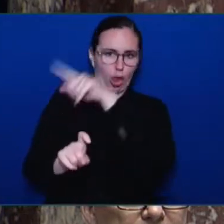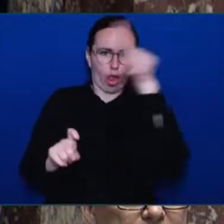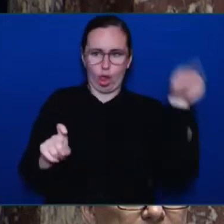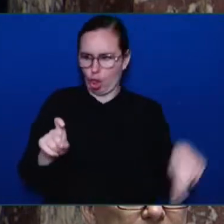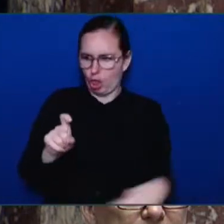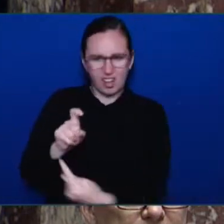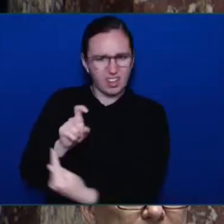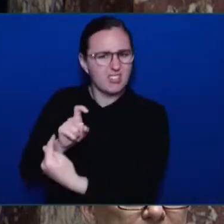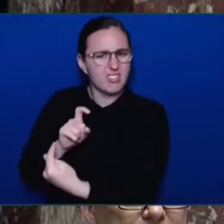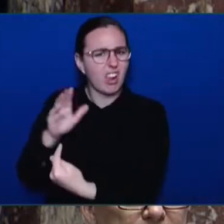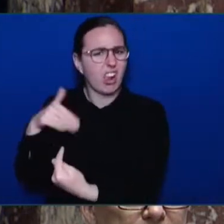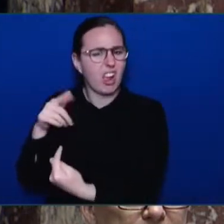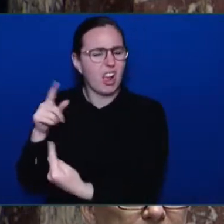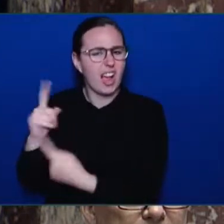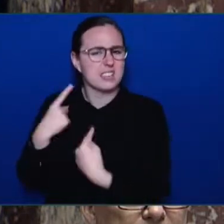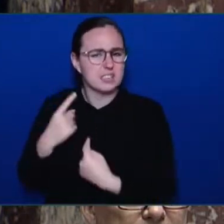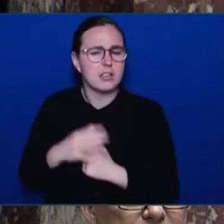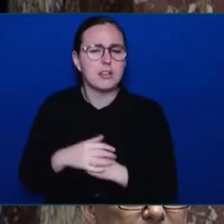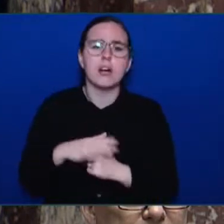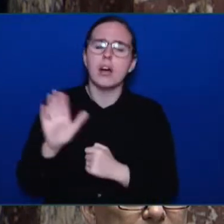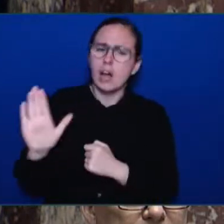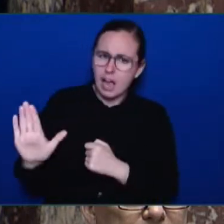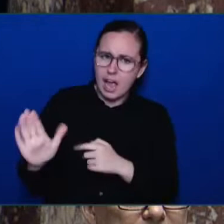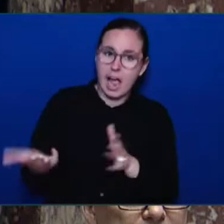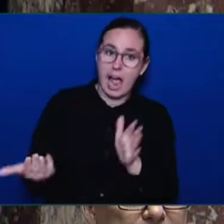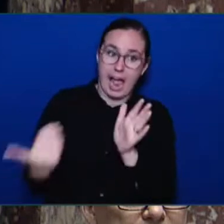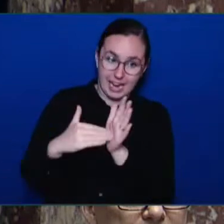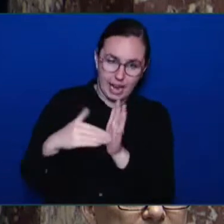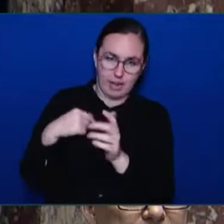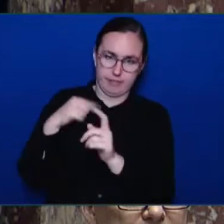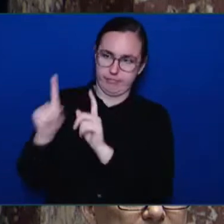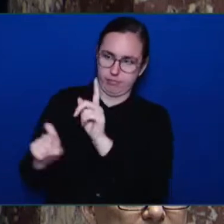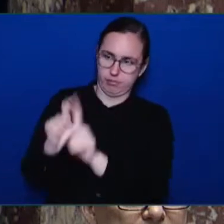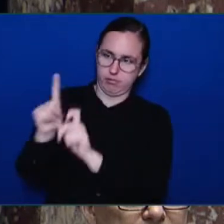these questions over the last year, the minister has stood up and continued to